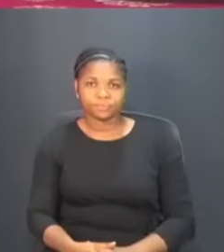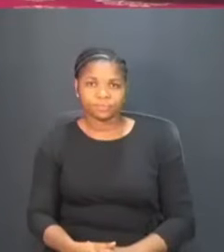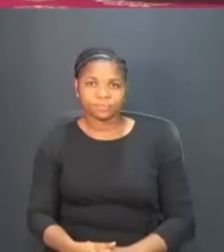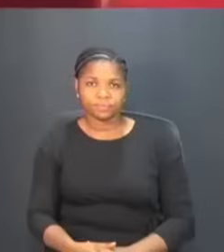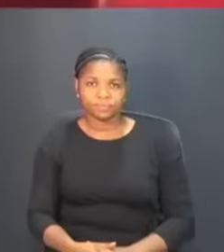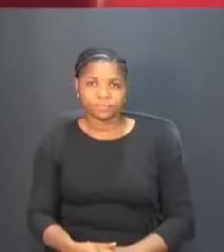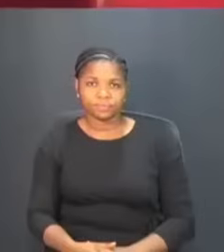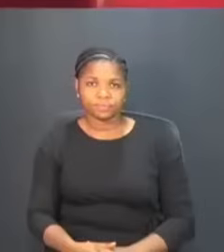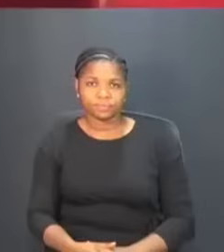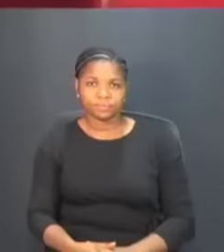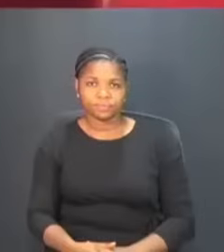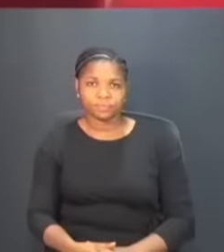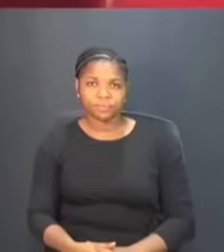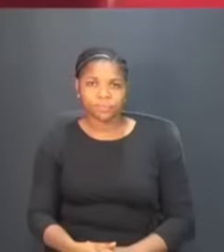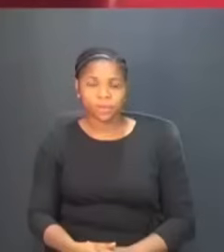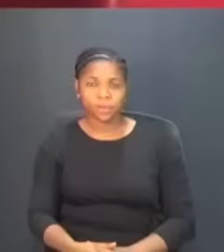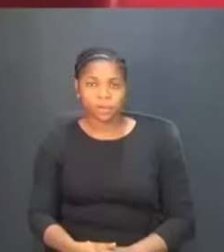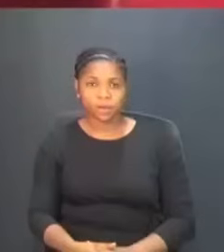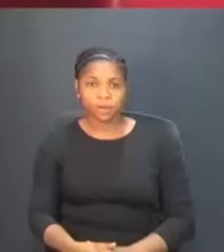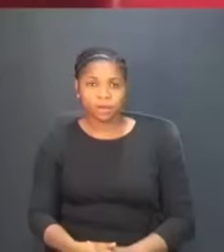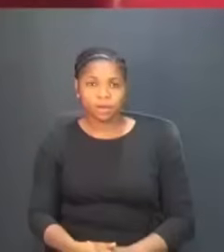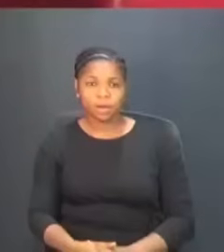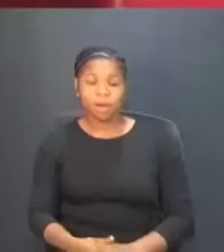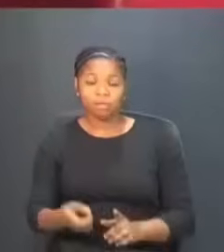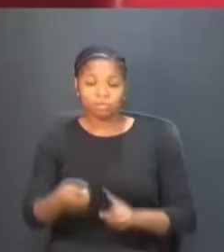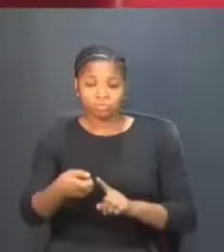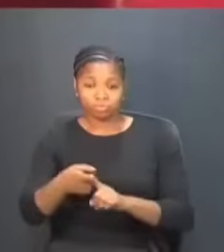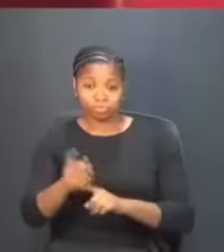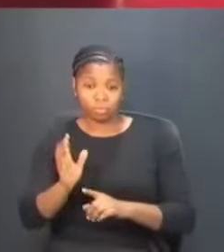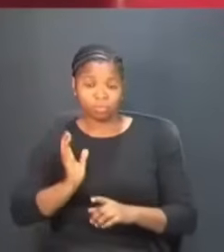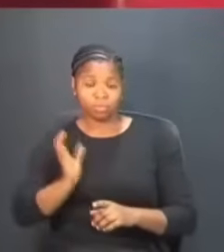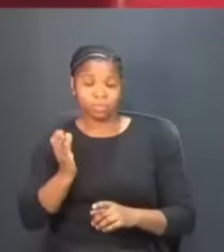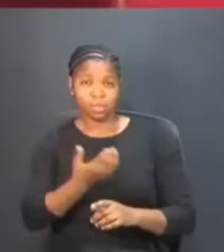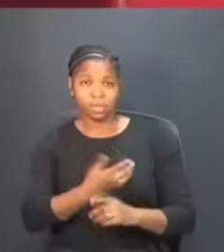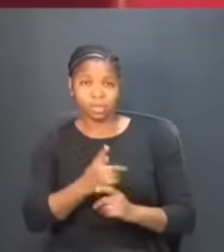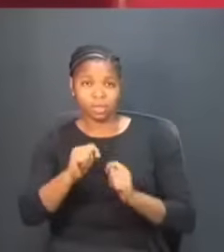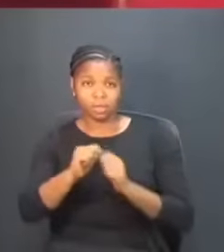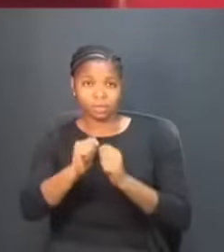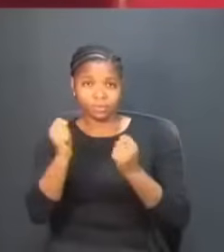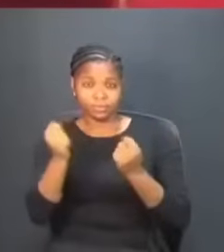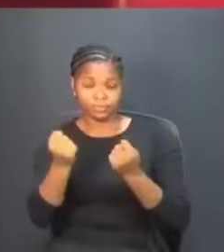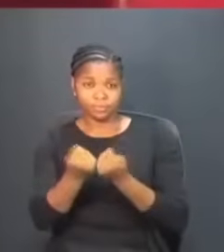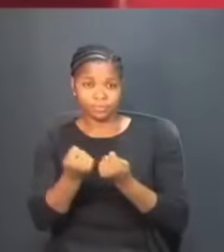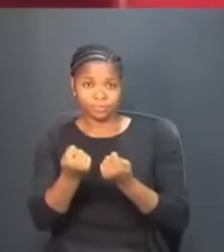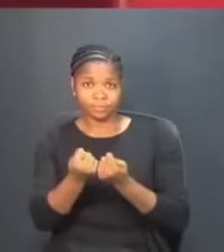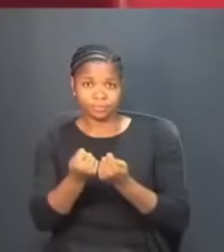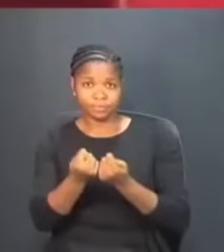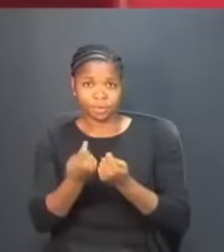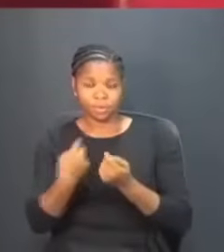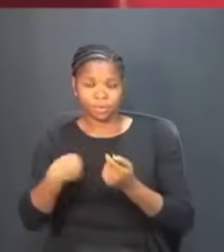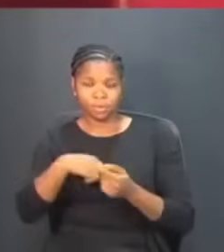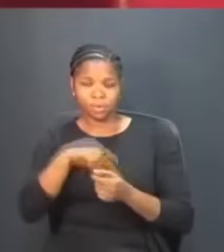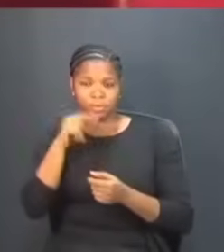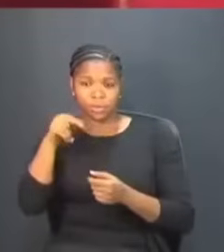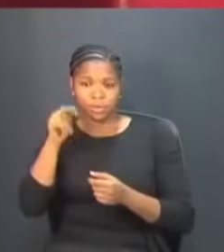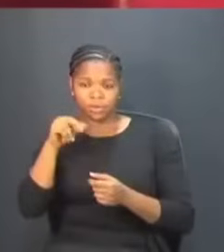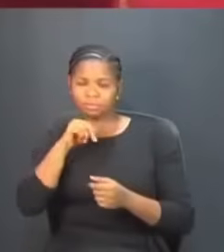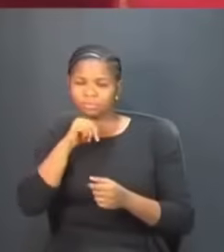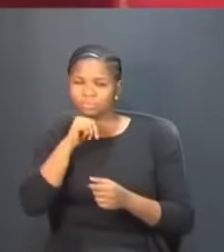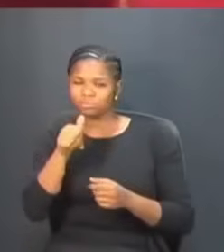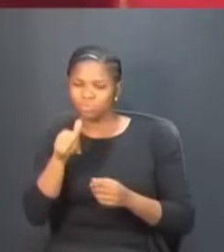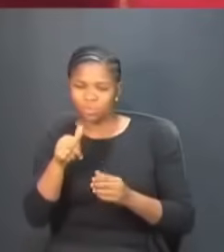Mr. Speaker, according to our technical team, we need not less than 600 million Ghana